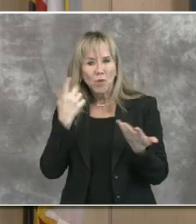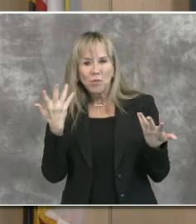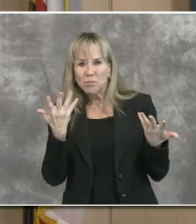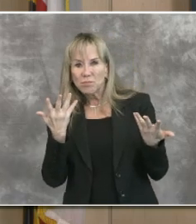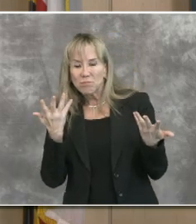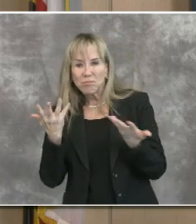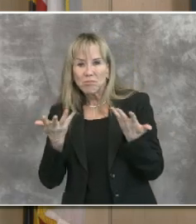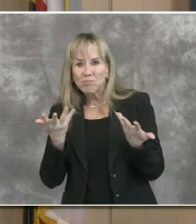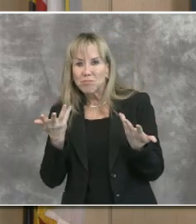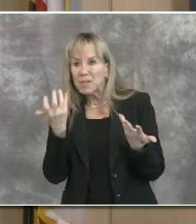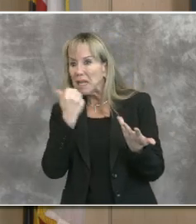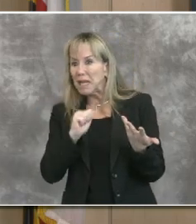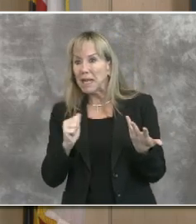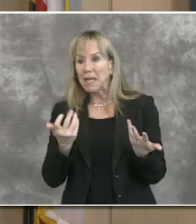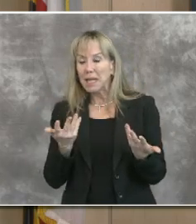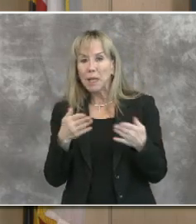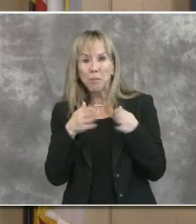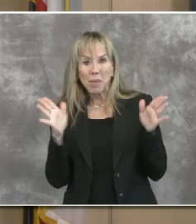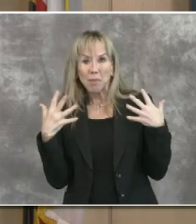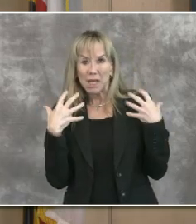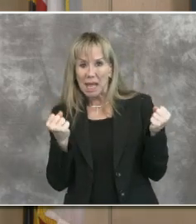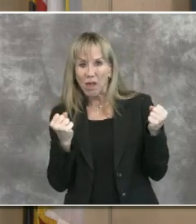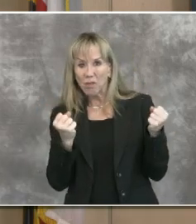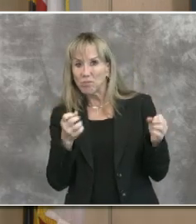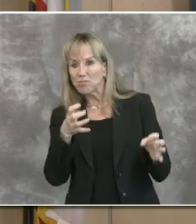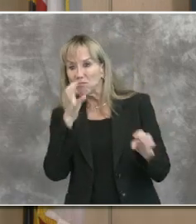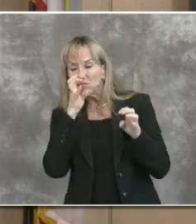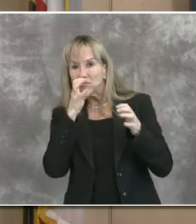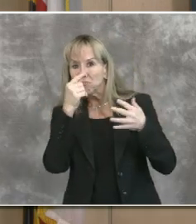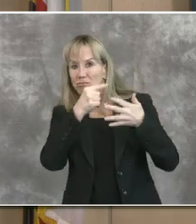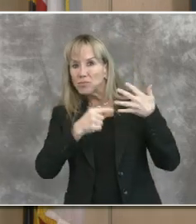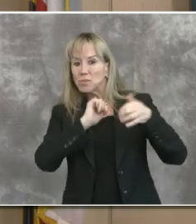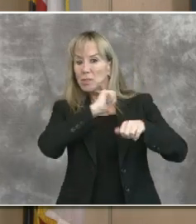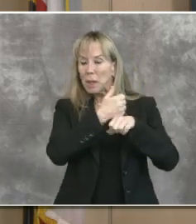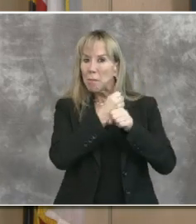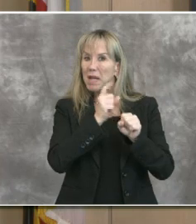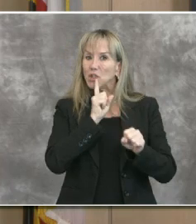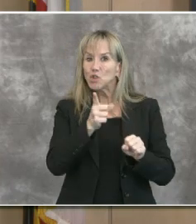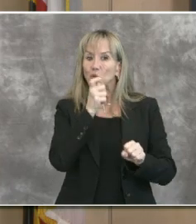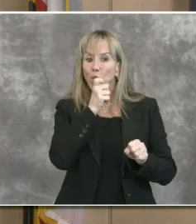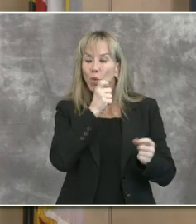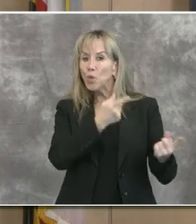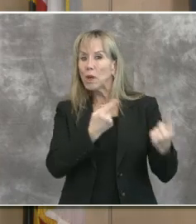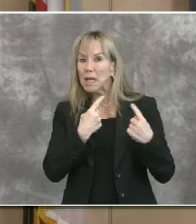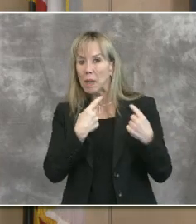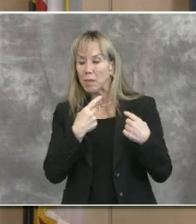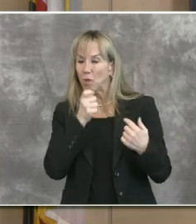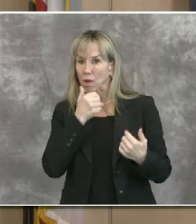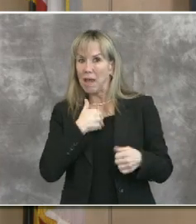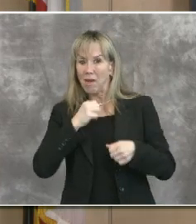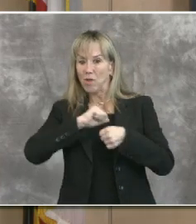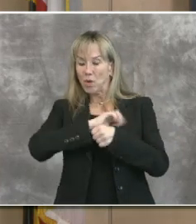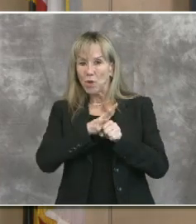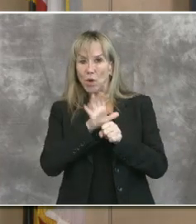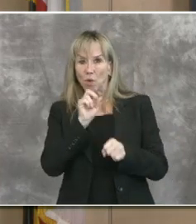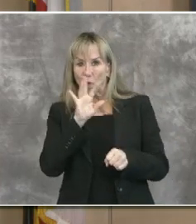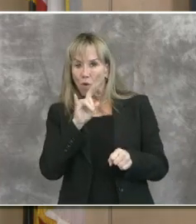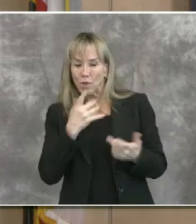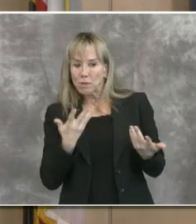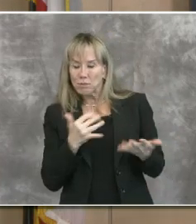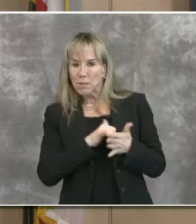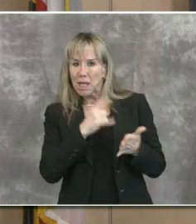of that. Are any additional public health measures necessary to make sure that anybody coming in with COVID is detected